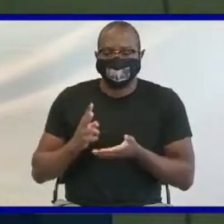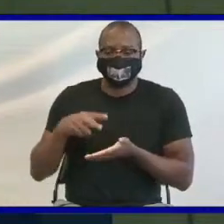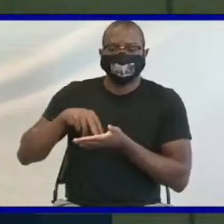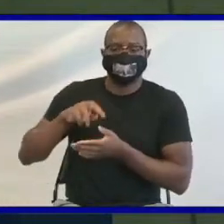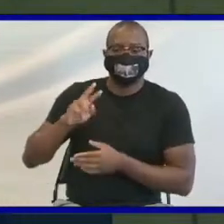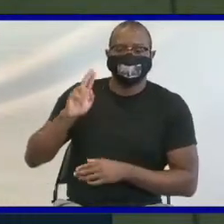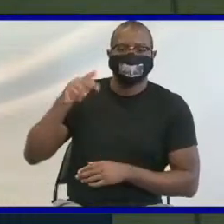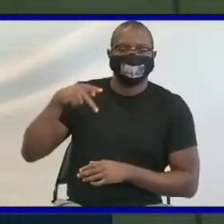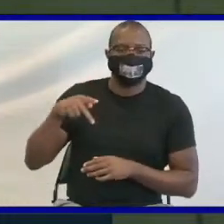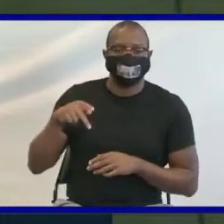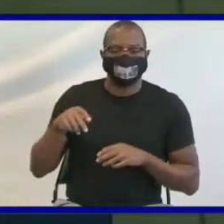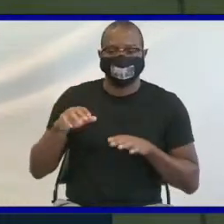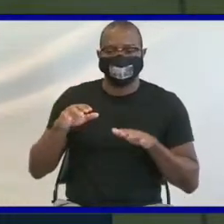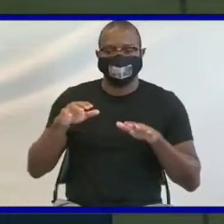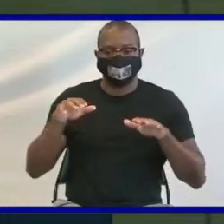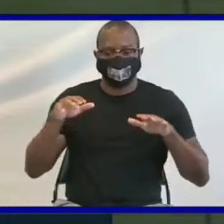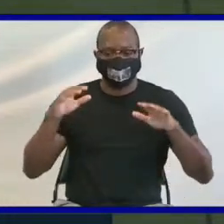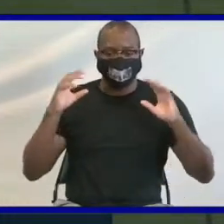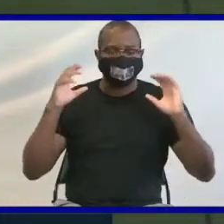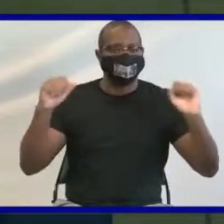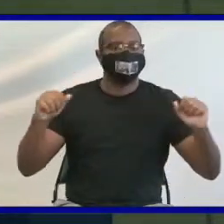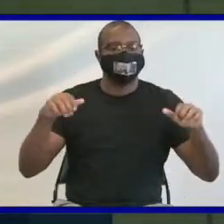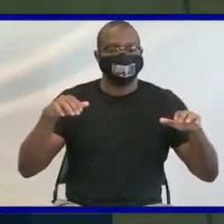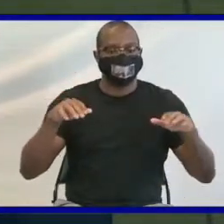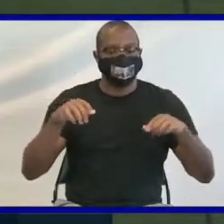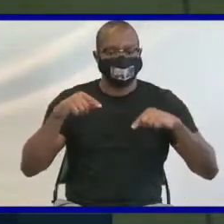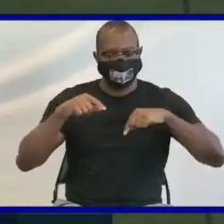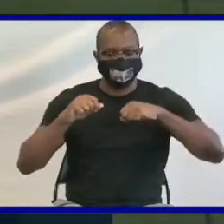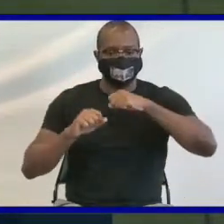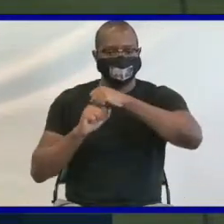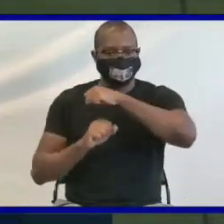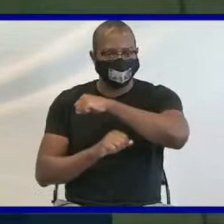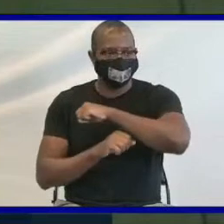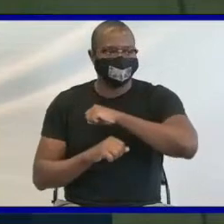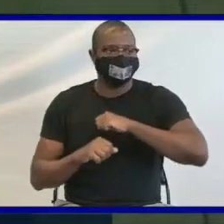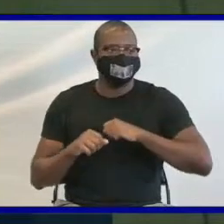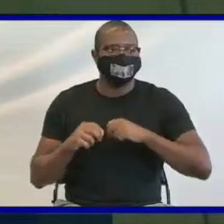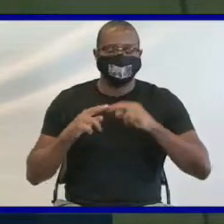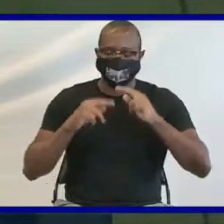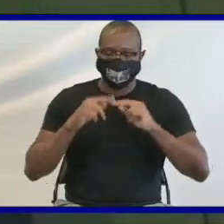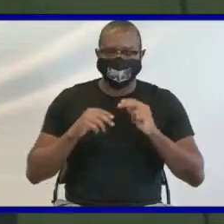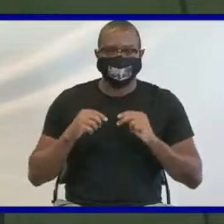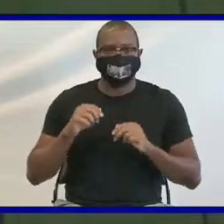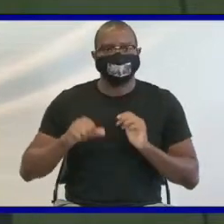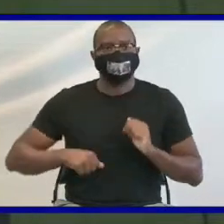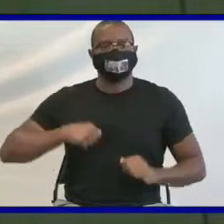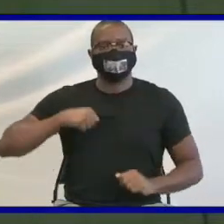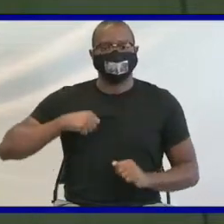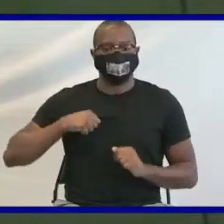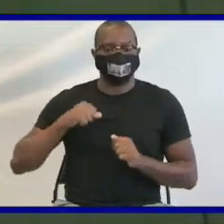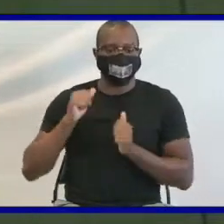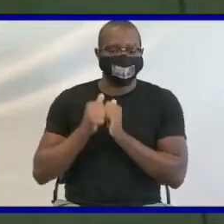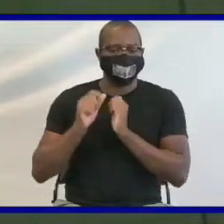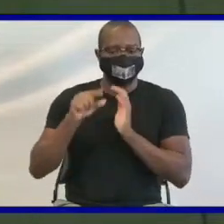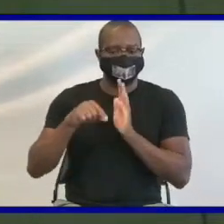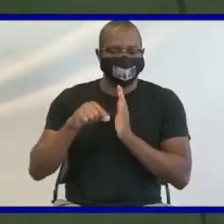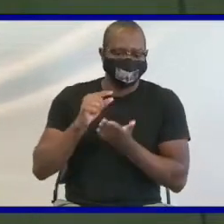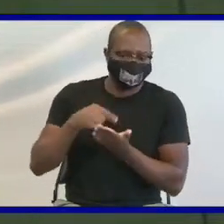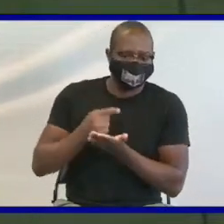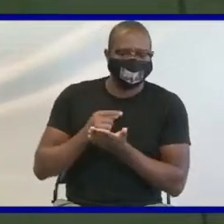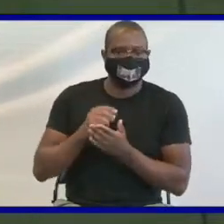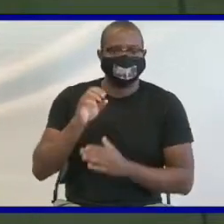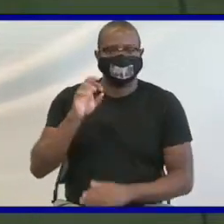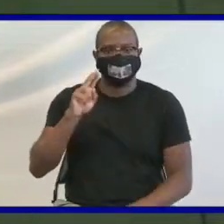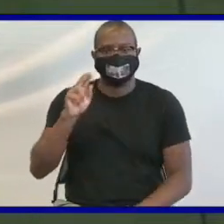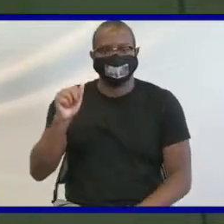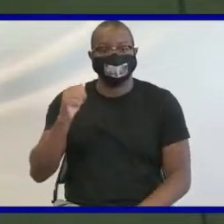walk out of this stadium a proud graduate of the University of Akron. Before you do, know that you are about to become part